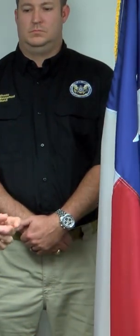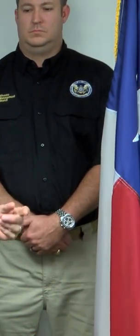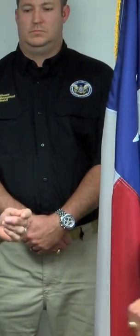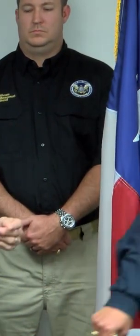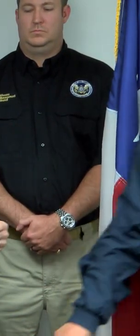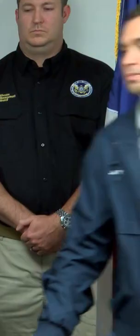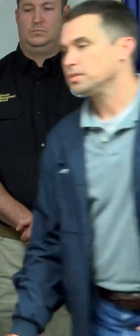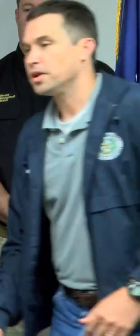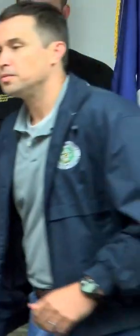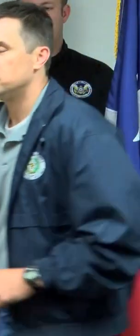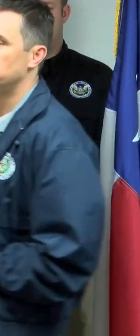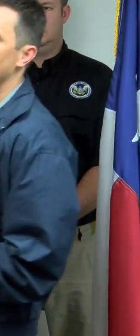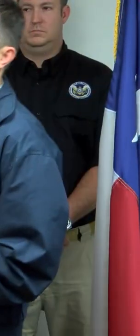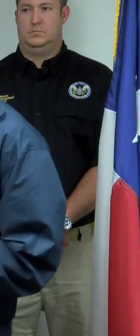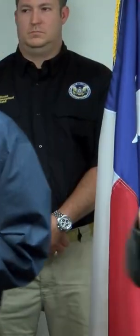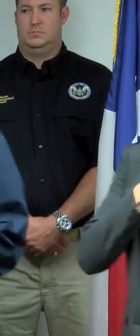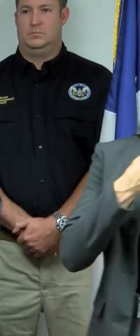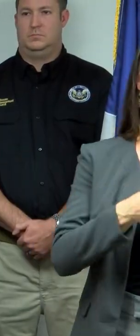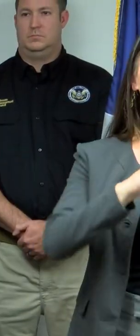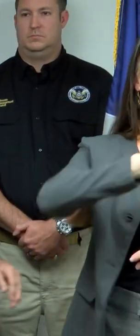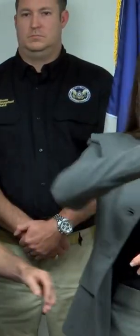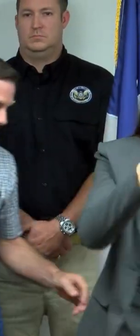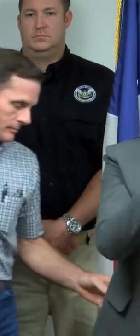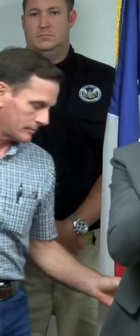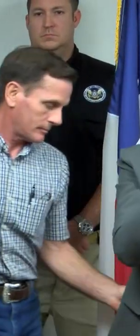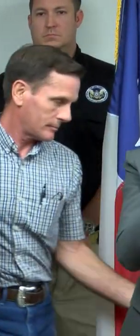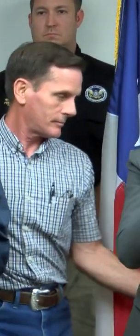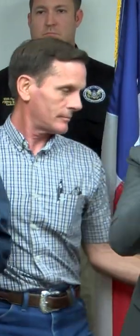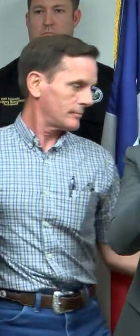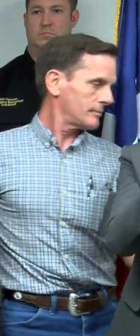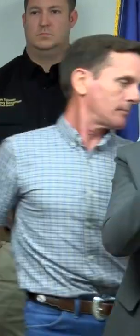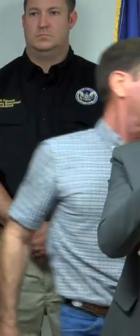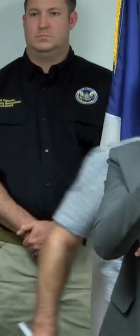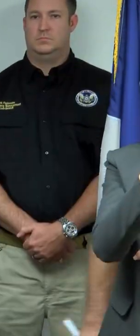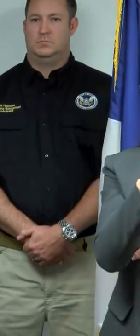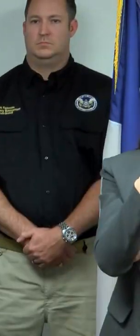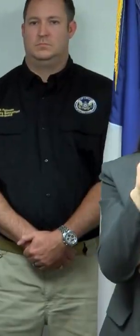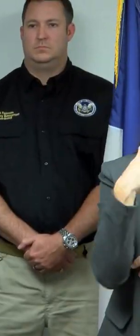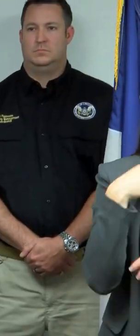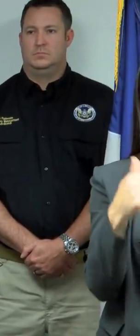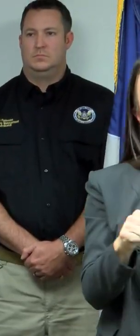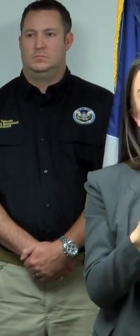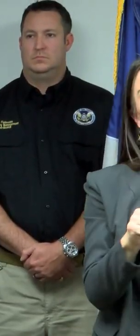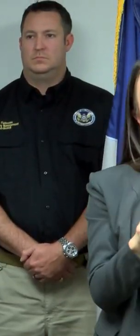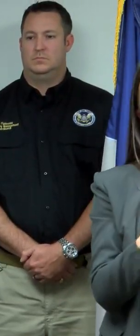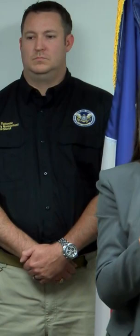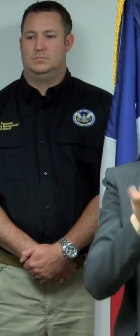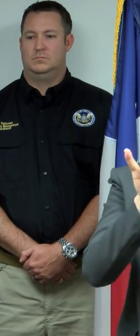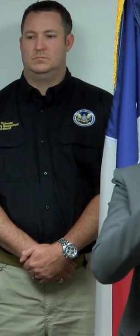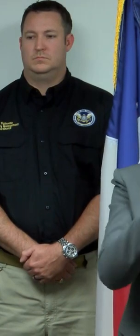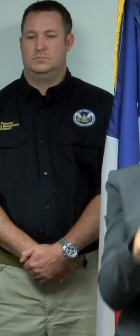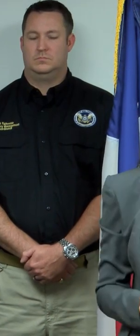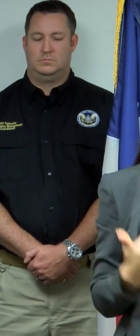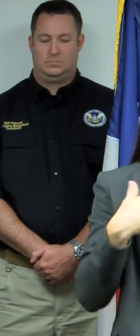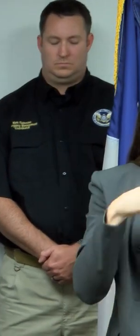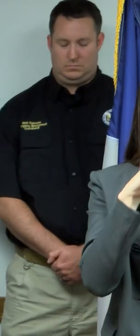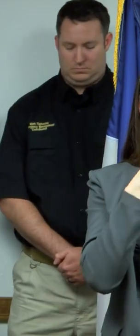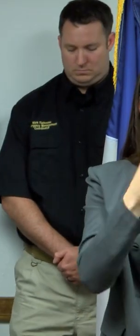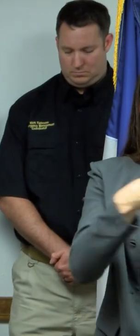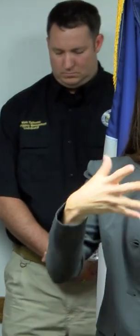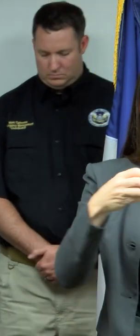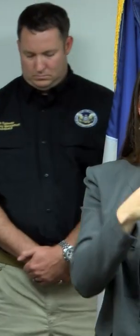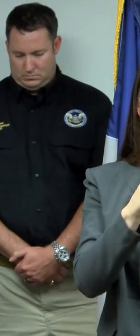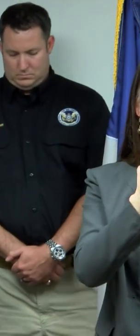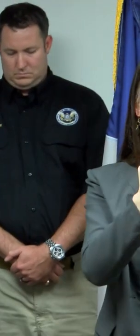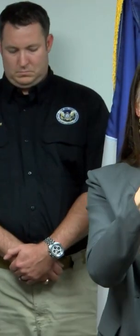neighborhood are you expecting? I can speak. My name is Jeff Janacek. I'm an assistant engineer under Mr. Vogler. I can speak a little bit about the San Bernard. So specifically